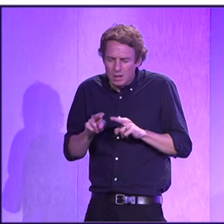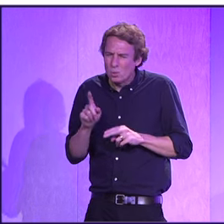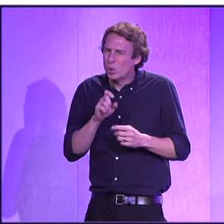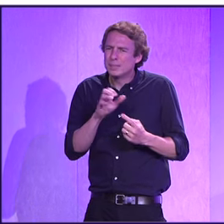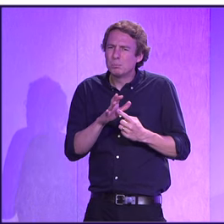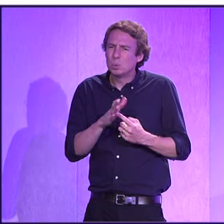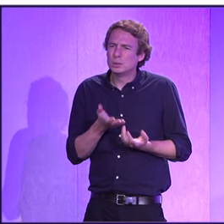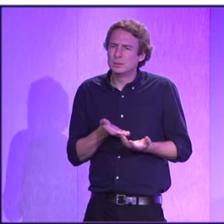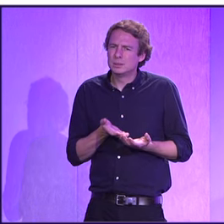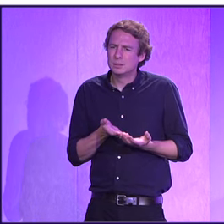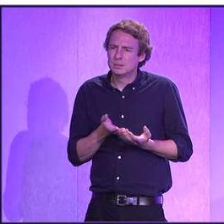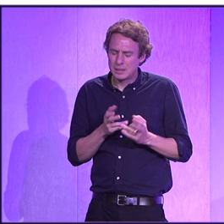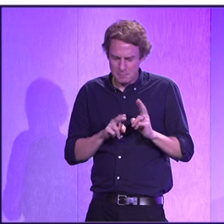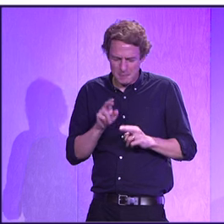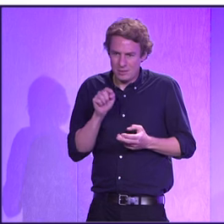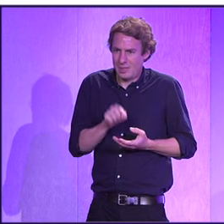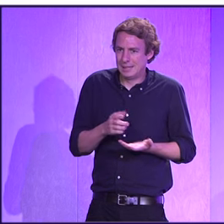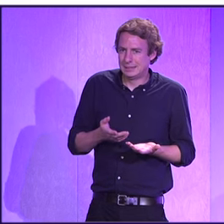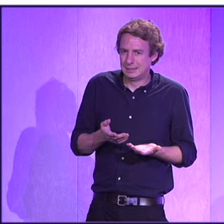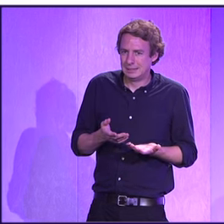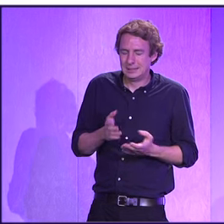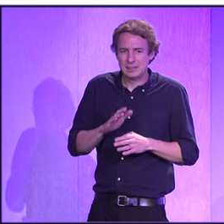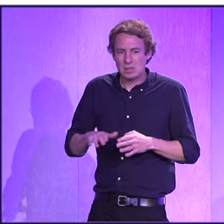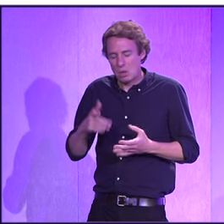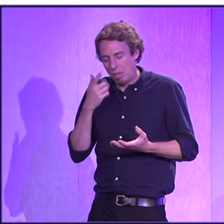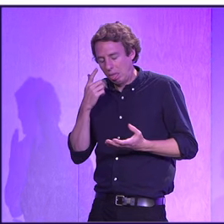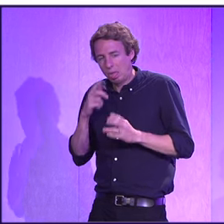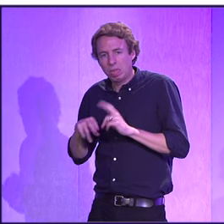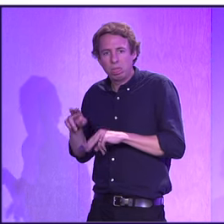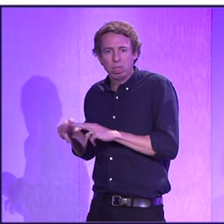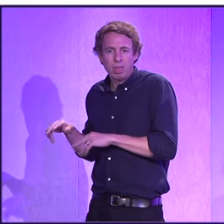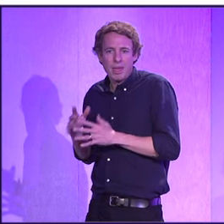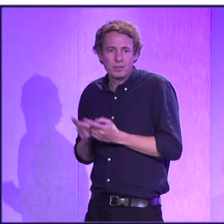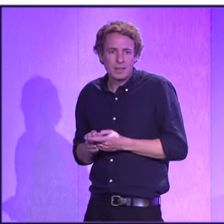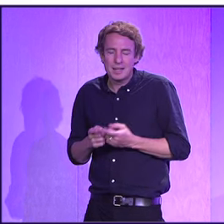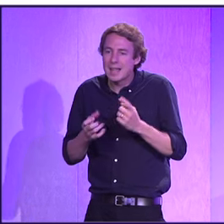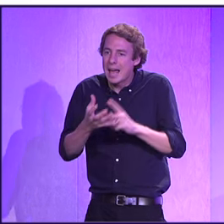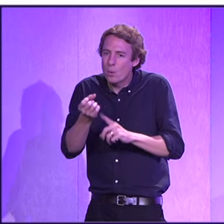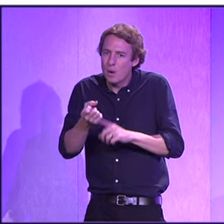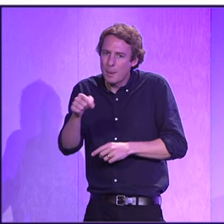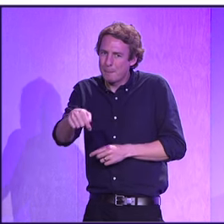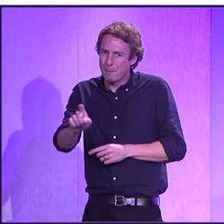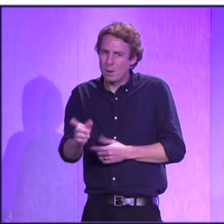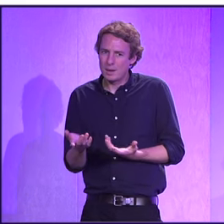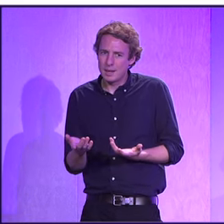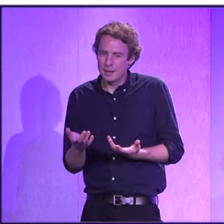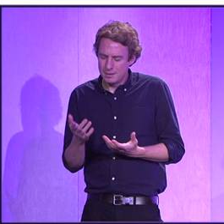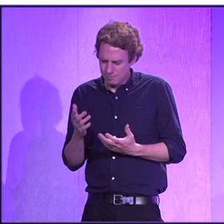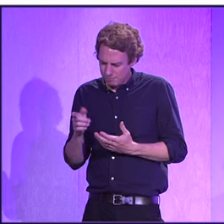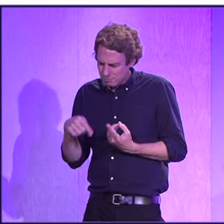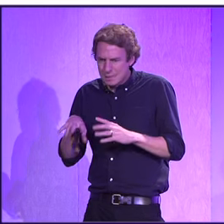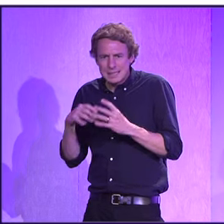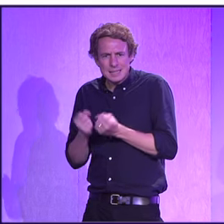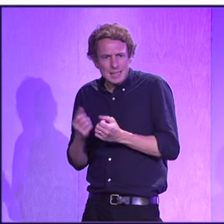want to have. It really is a difference looking at lines of code or looking at the actual outcomes. Does your team perform